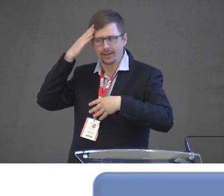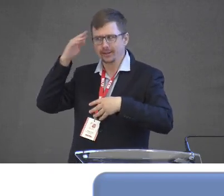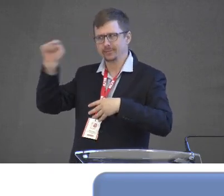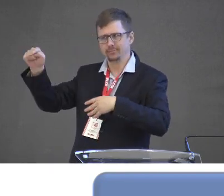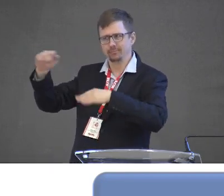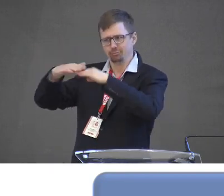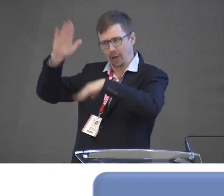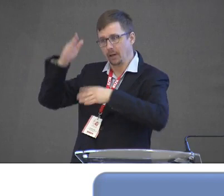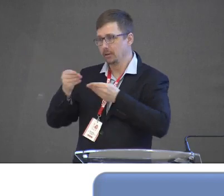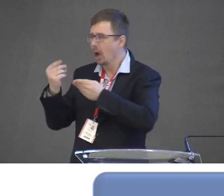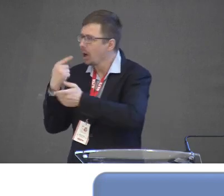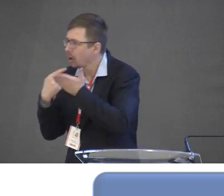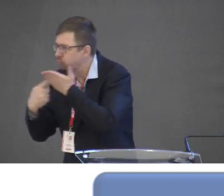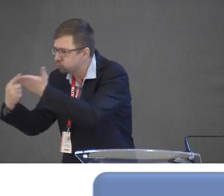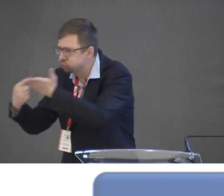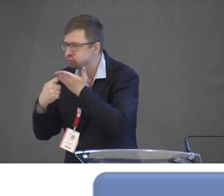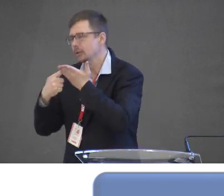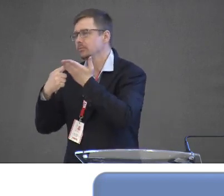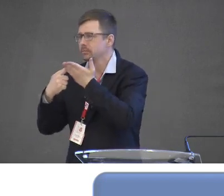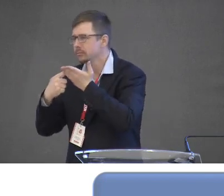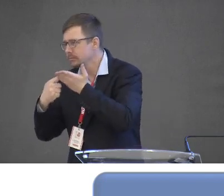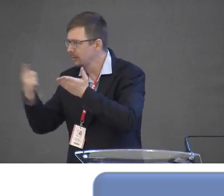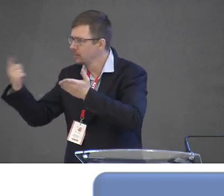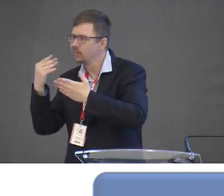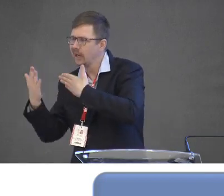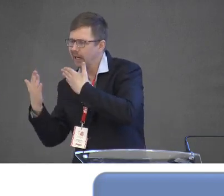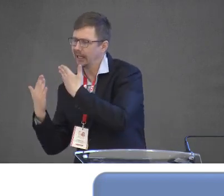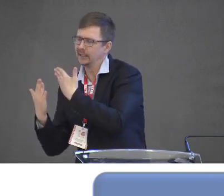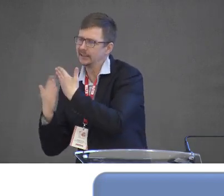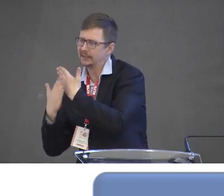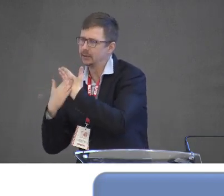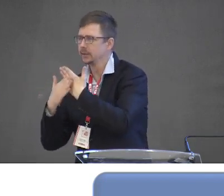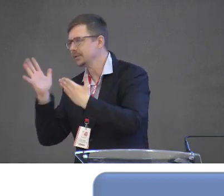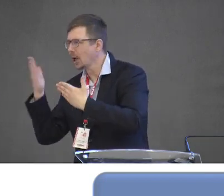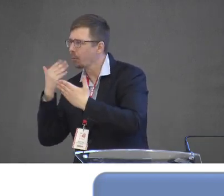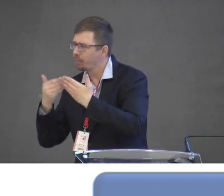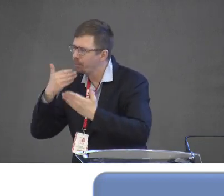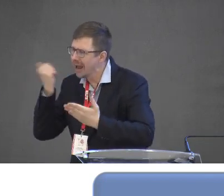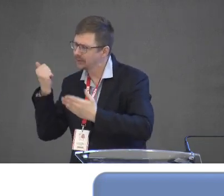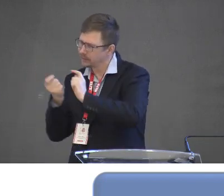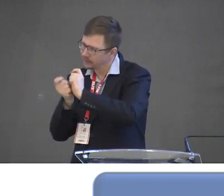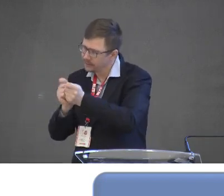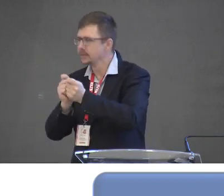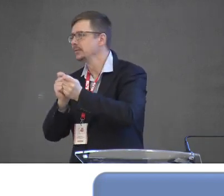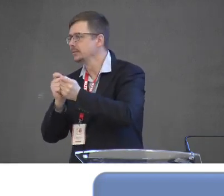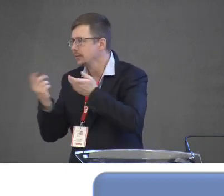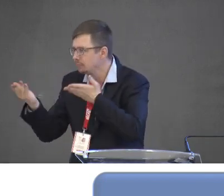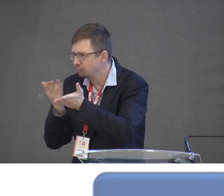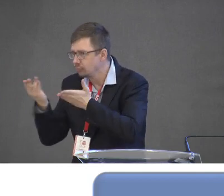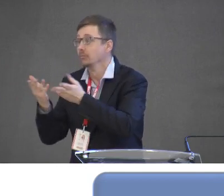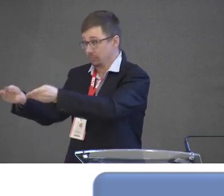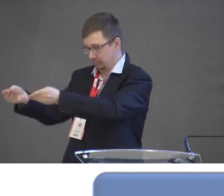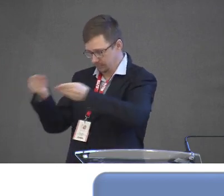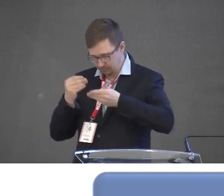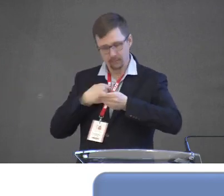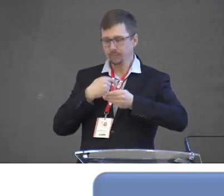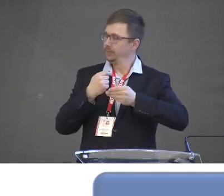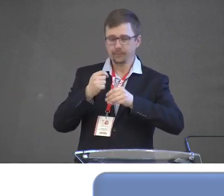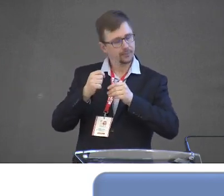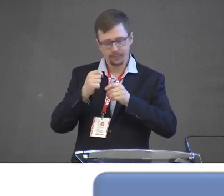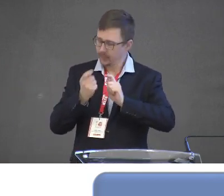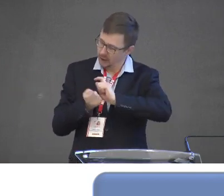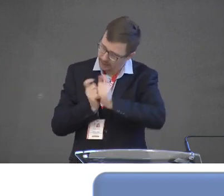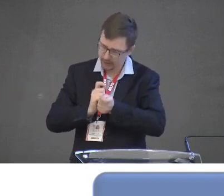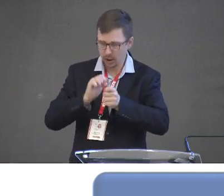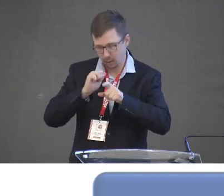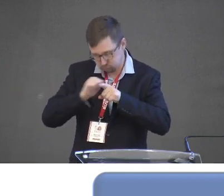We also had to give our draft outcomes to several experts who gave us